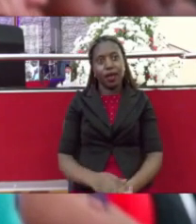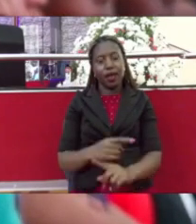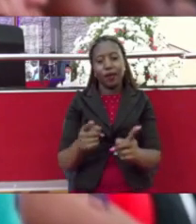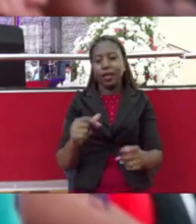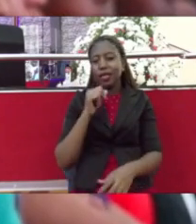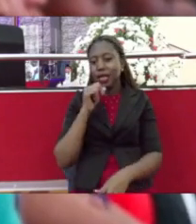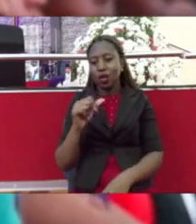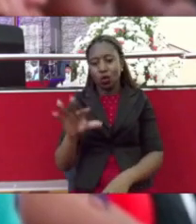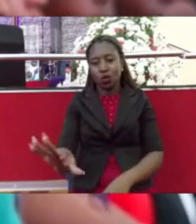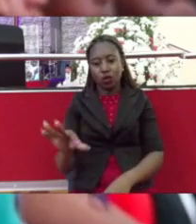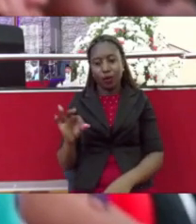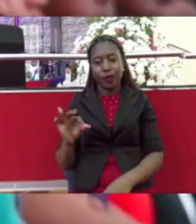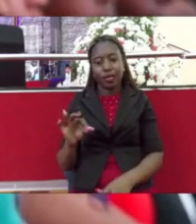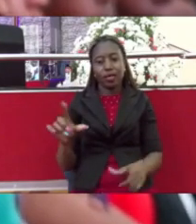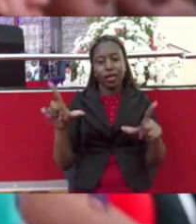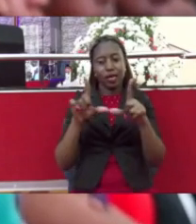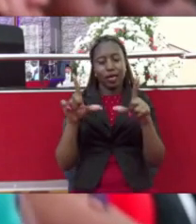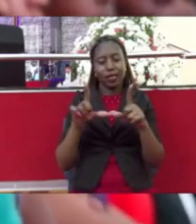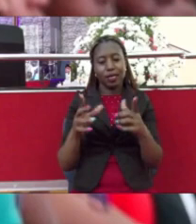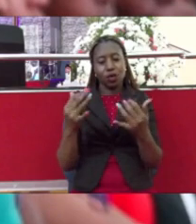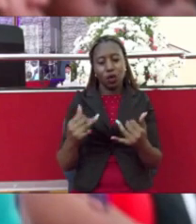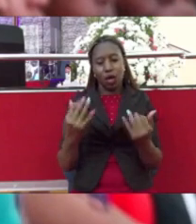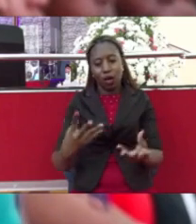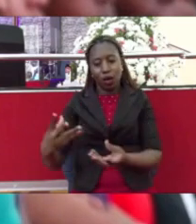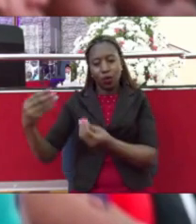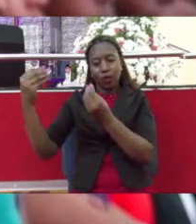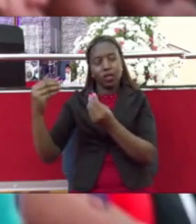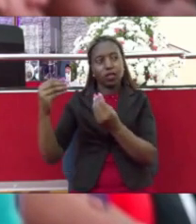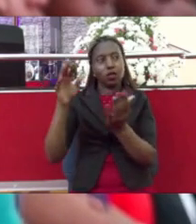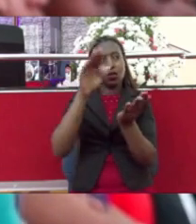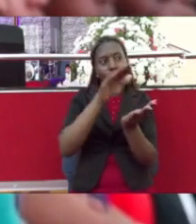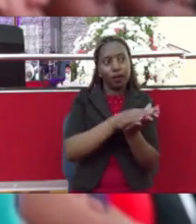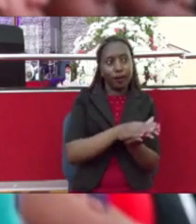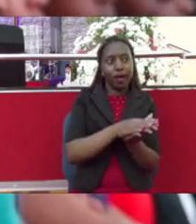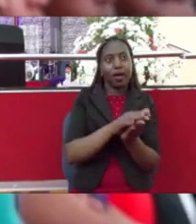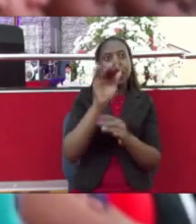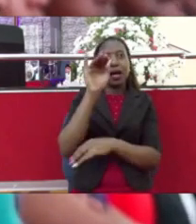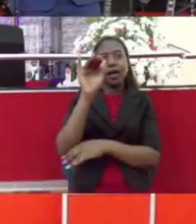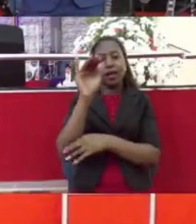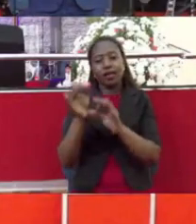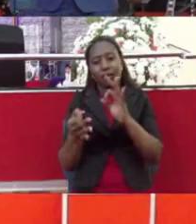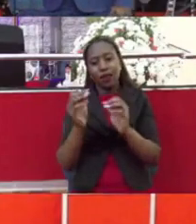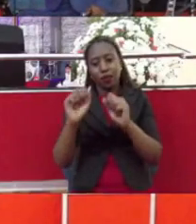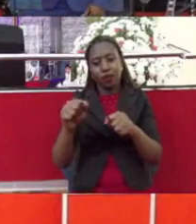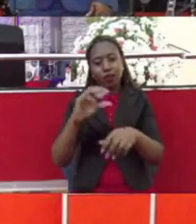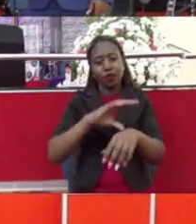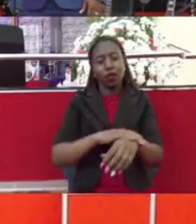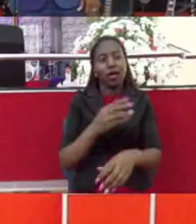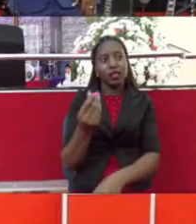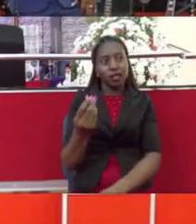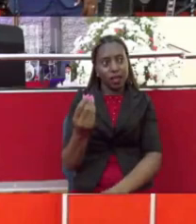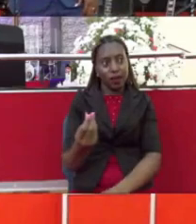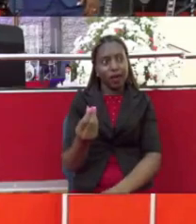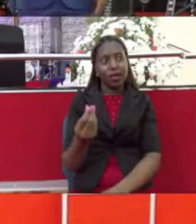title yake. So he went there. Enda pale. Asked if he could be able to get money. Akauliza mtaweza kunipea pesa. And because he has a very